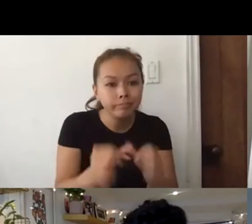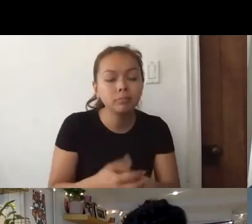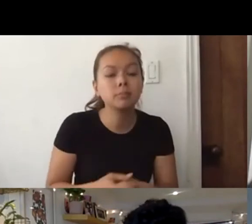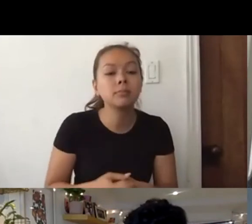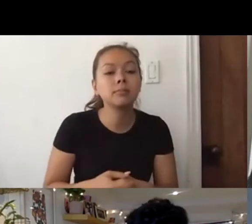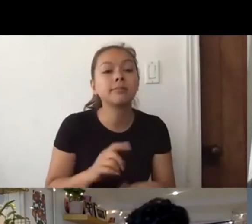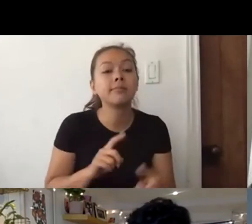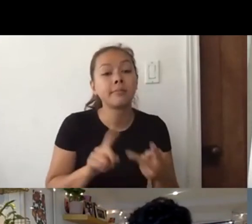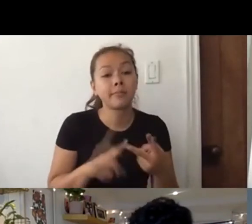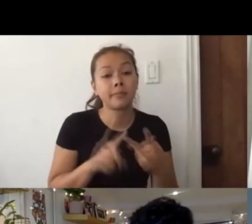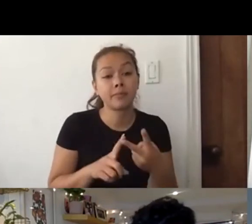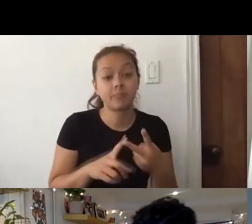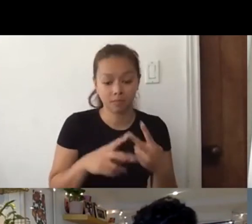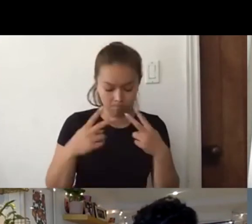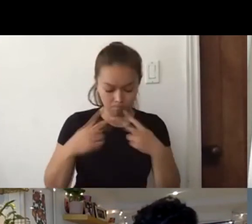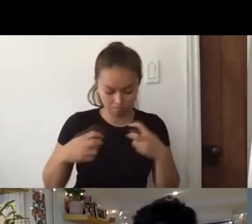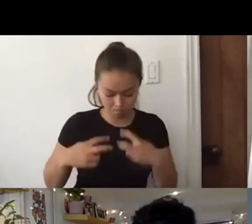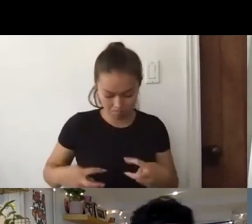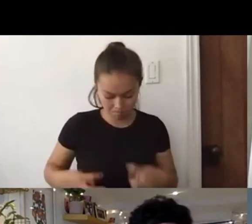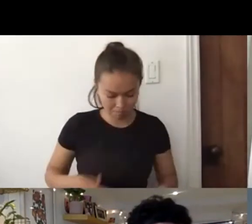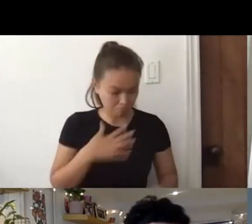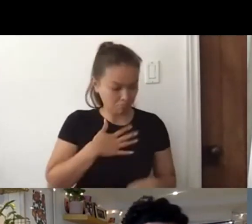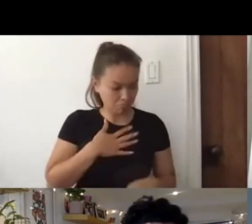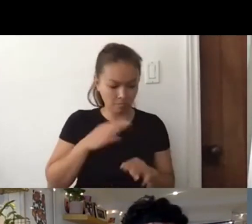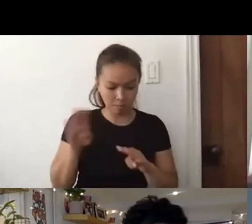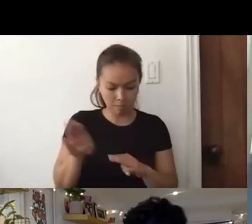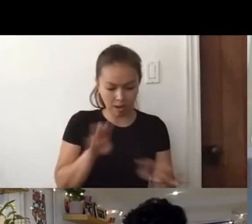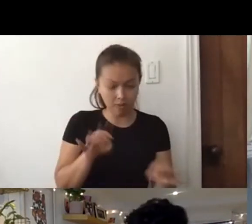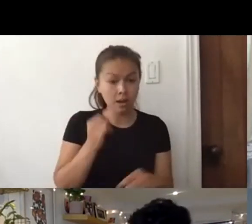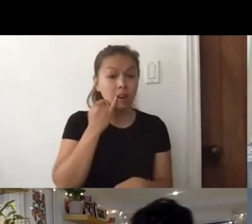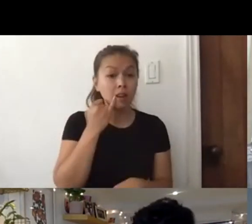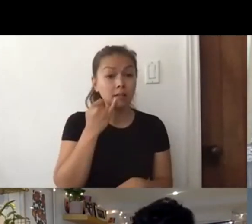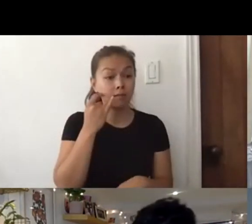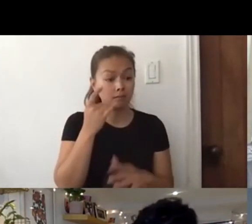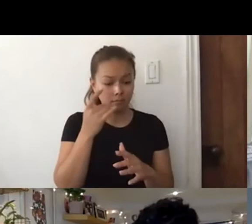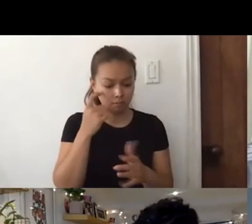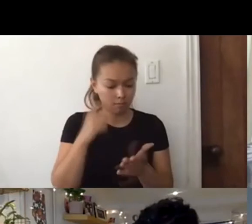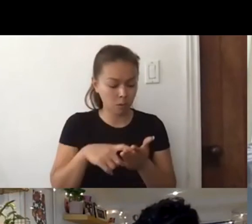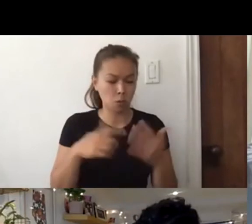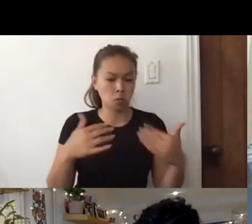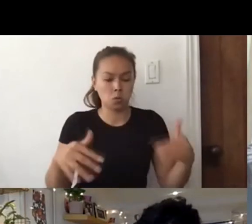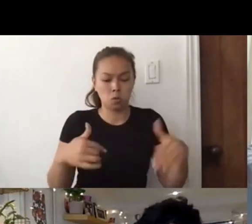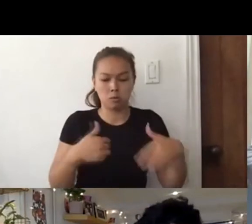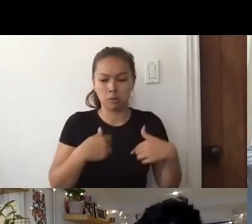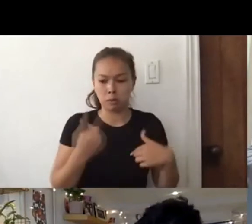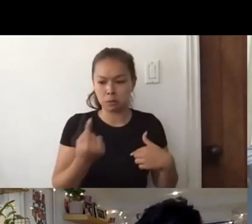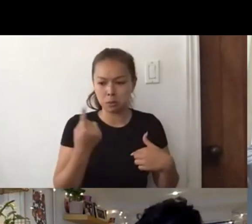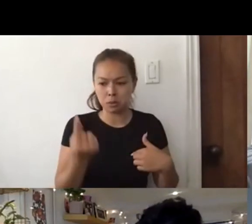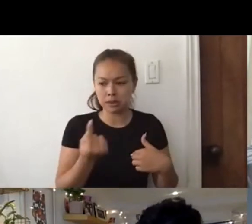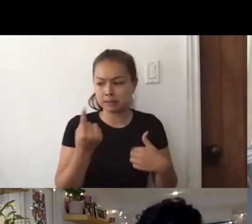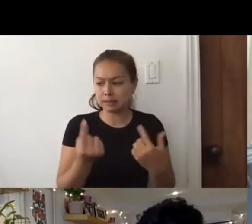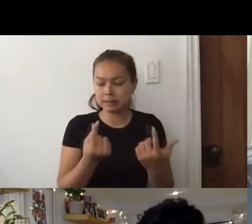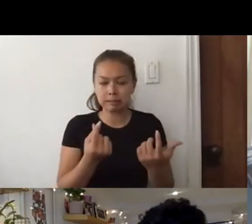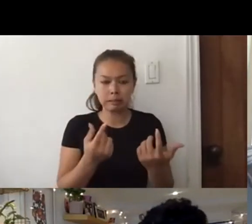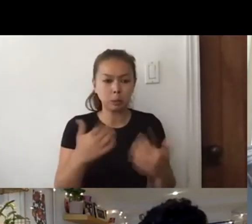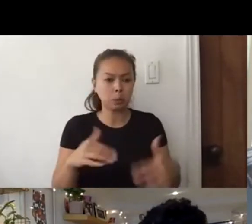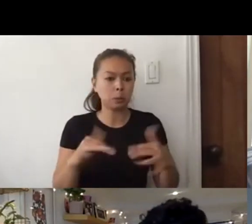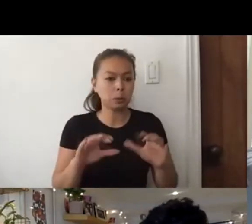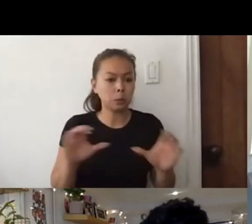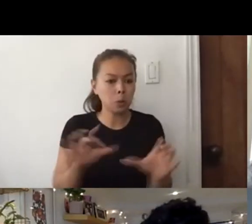are toxic. If you recognize that you're doing something that, you know, you feel does not ascribe